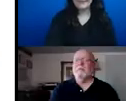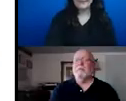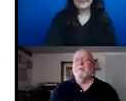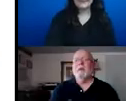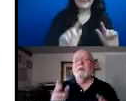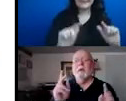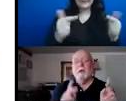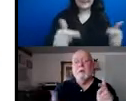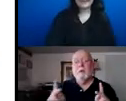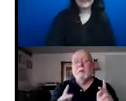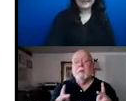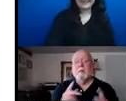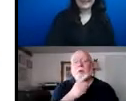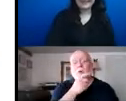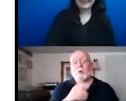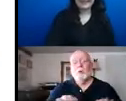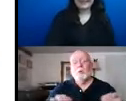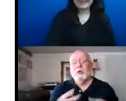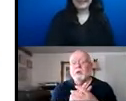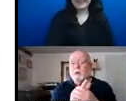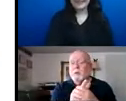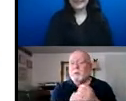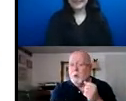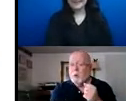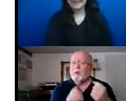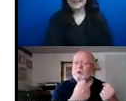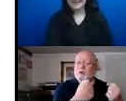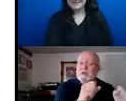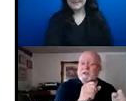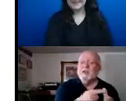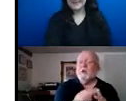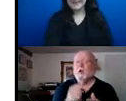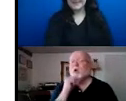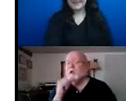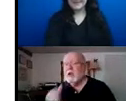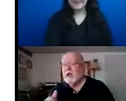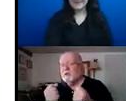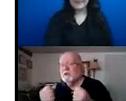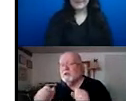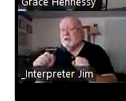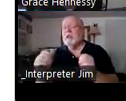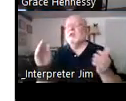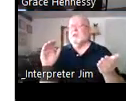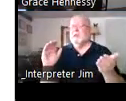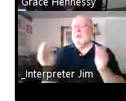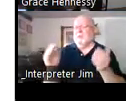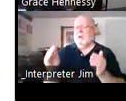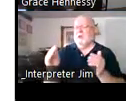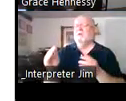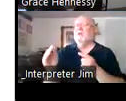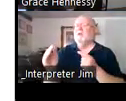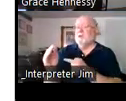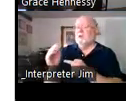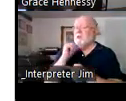strategic and non-strategic, and compared them again to just the non-strategic. And the non-strategic individuals were much more likely, a